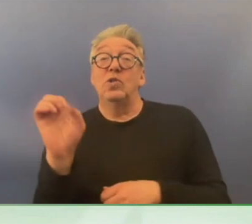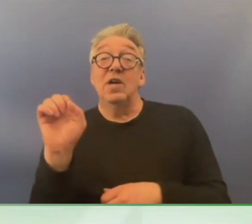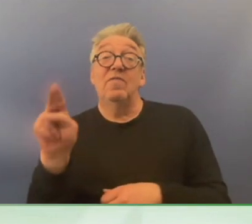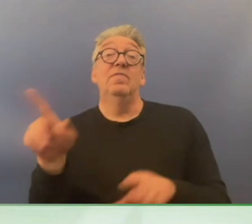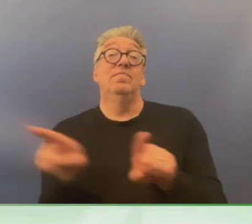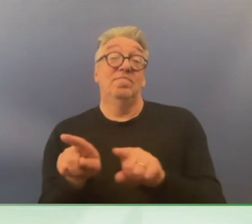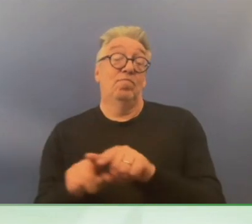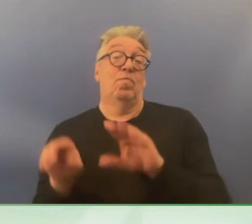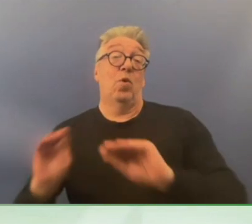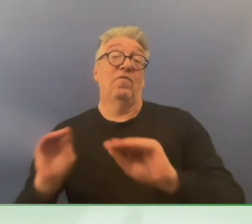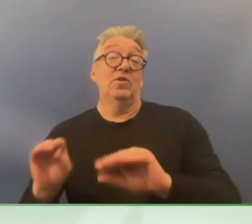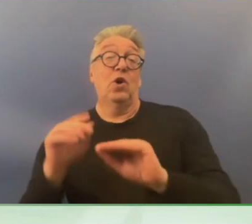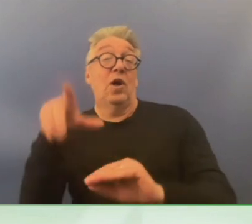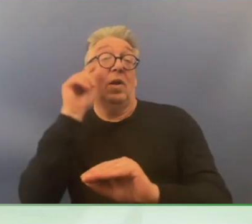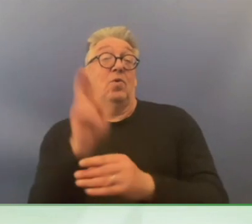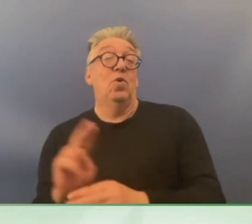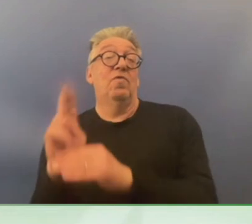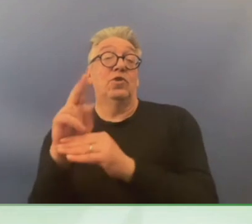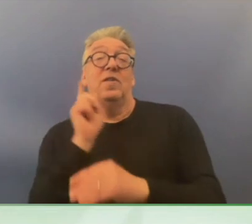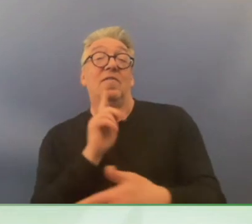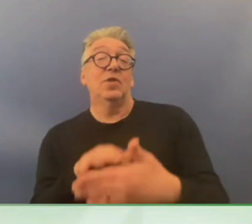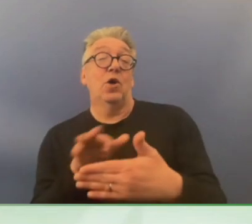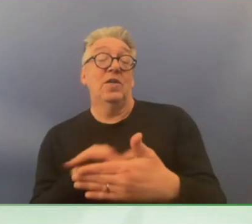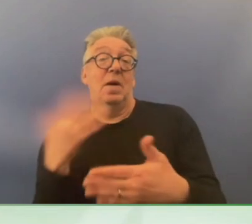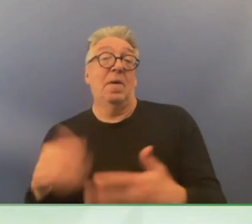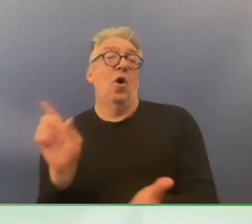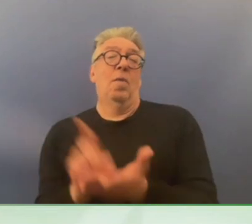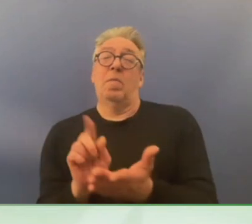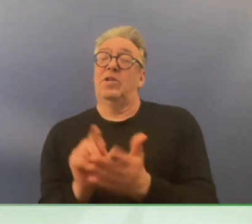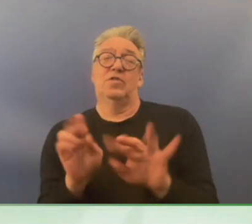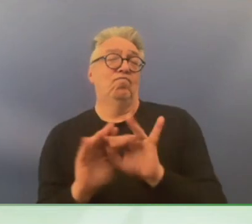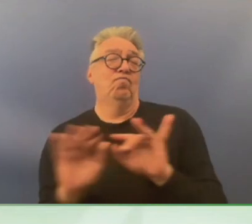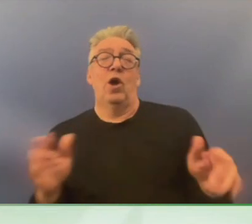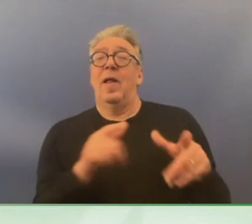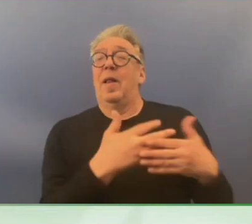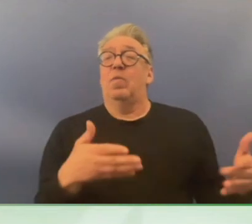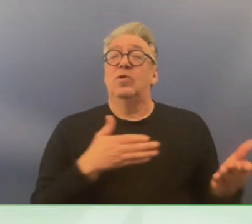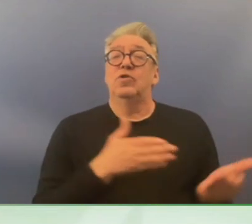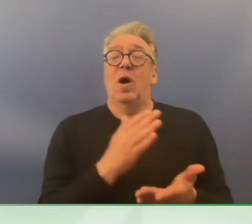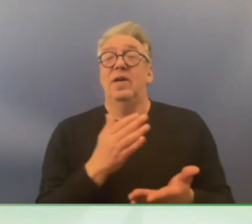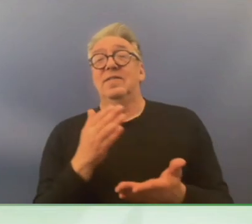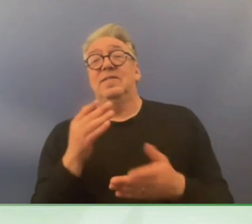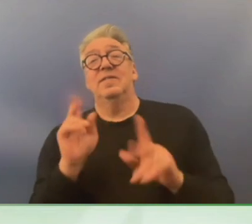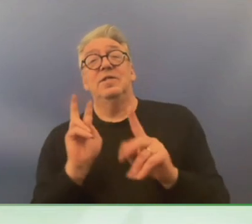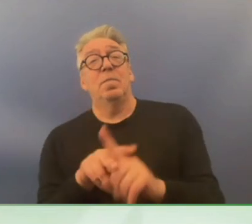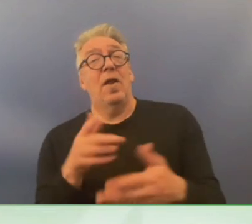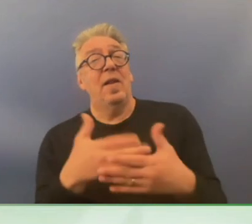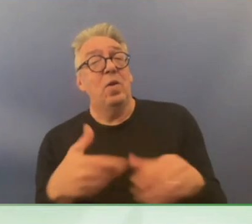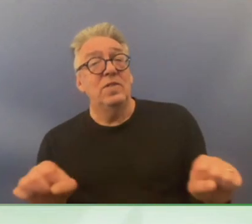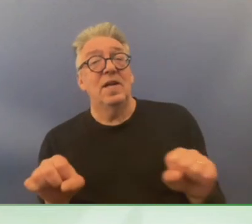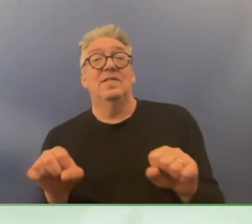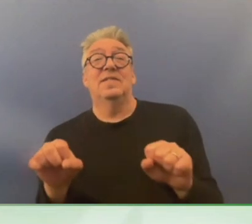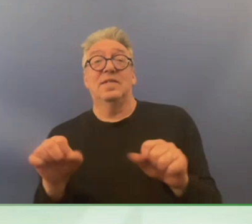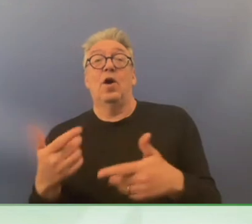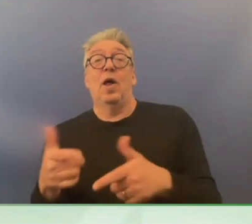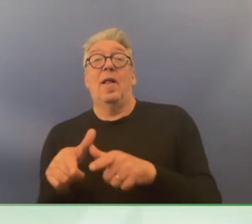studies at Gallaudet University and has published widely on language rights, human rights, and applied linguists. And last but certainly